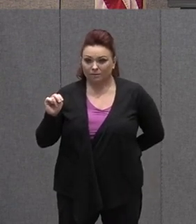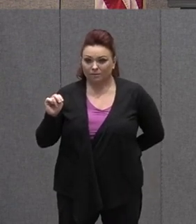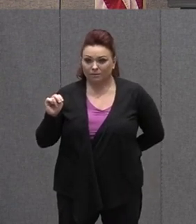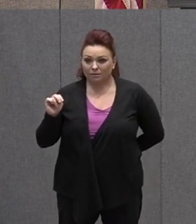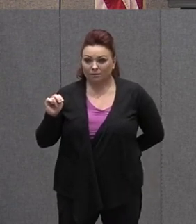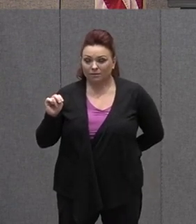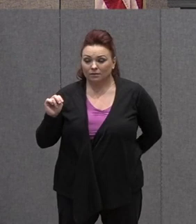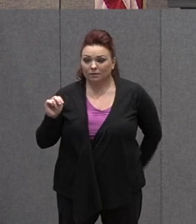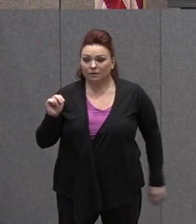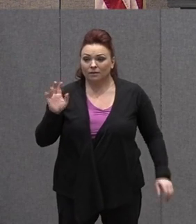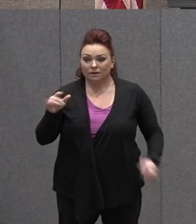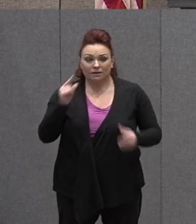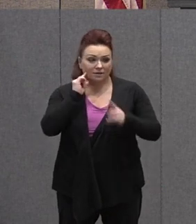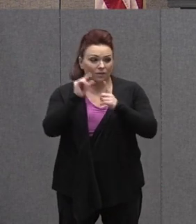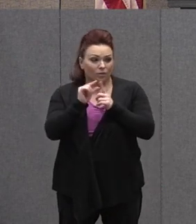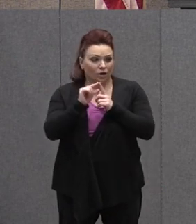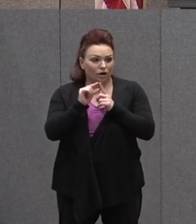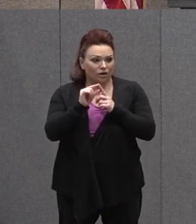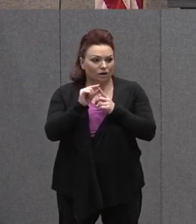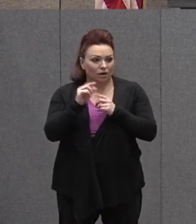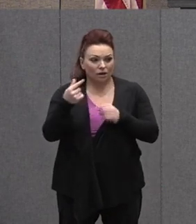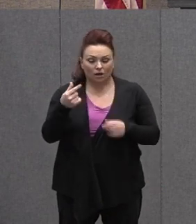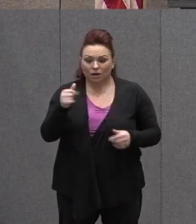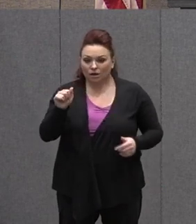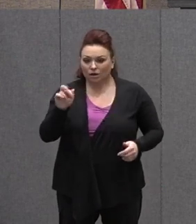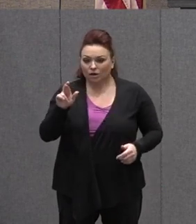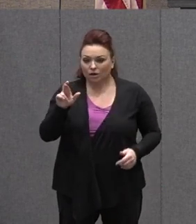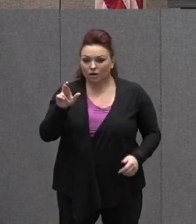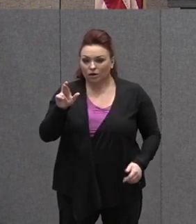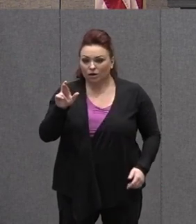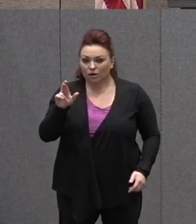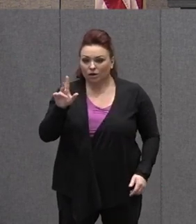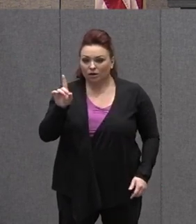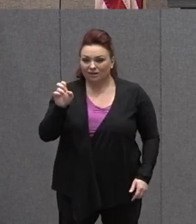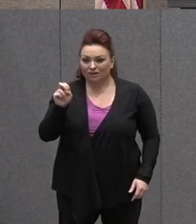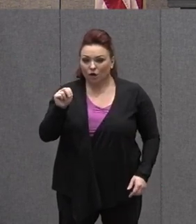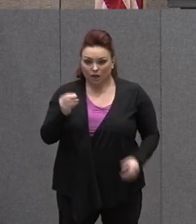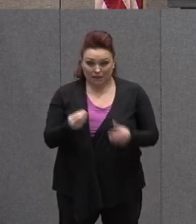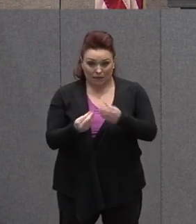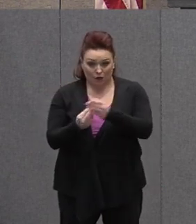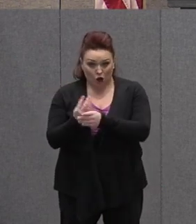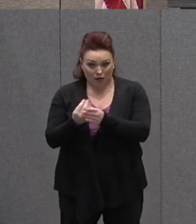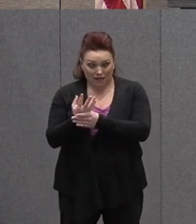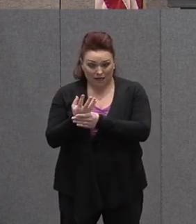So that's the word garden. Now to make it gardener, I'll add the